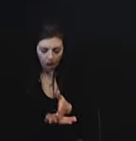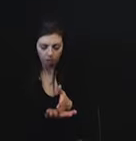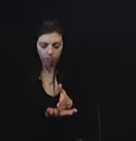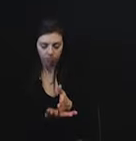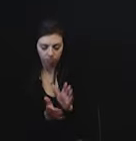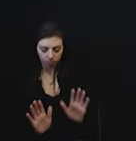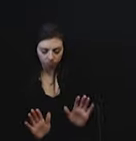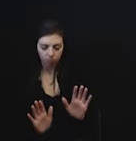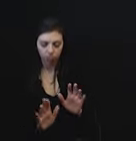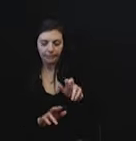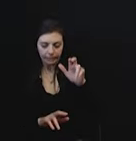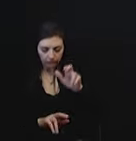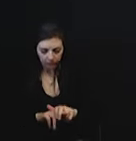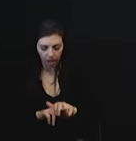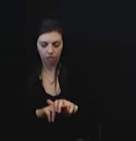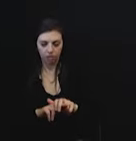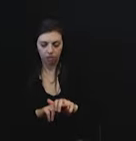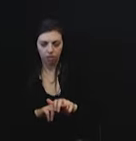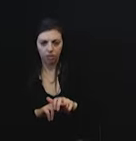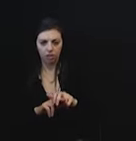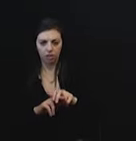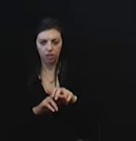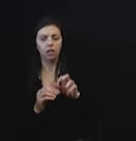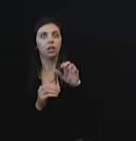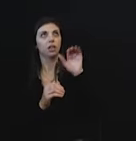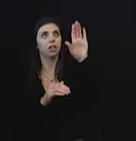presence. We miss that part.